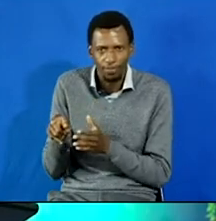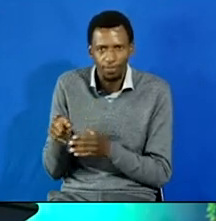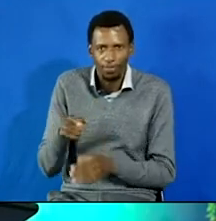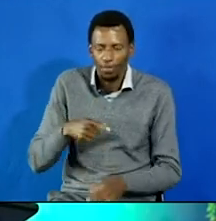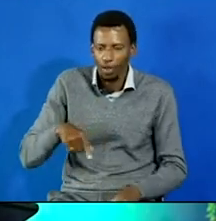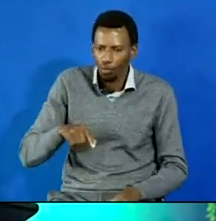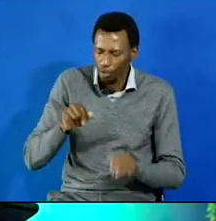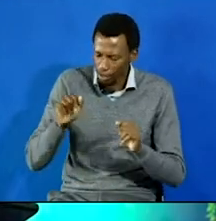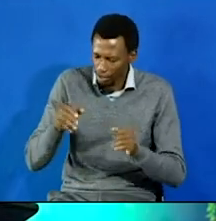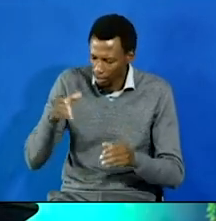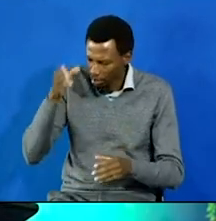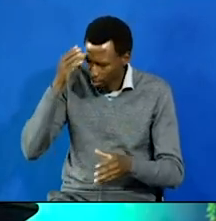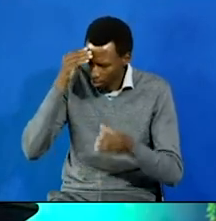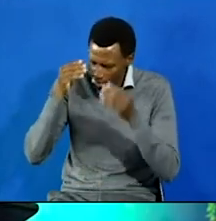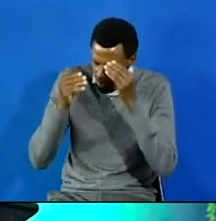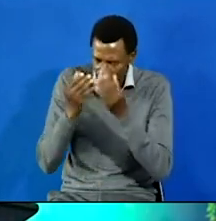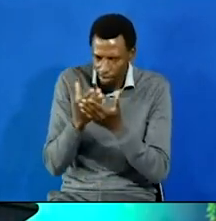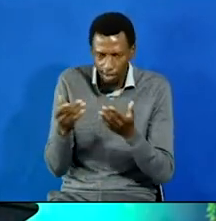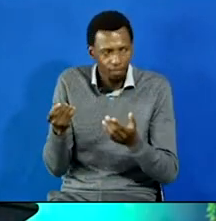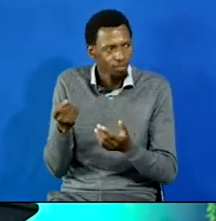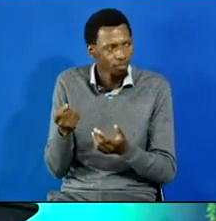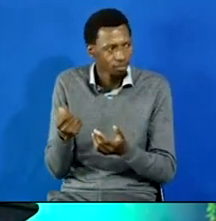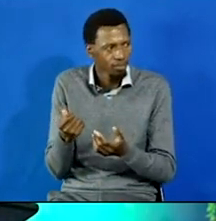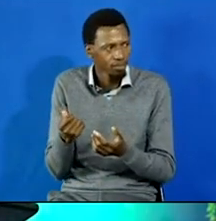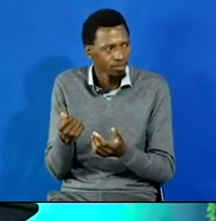we can draw something very small as I conclude.